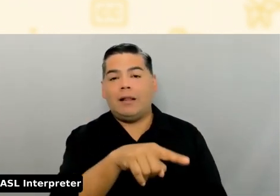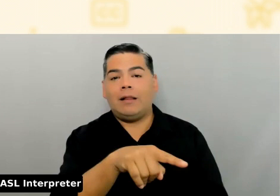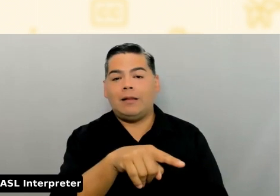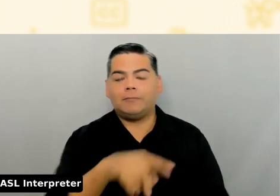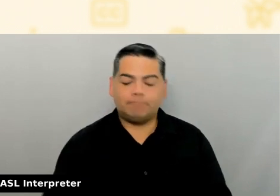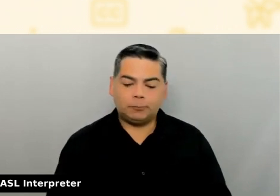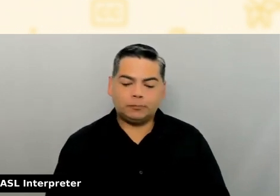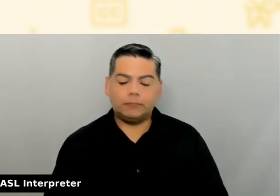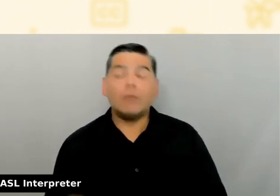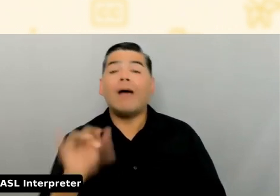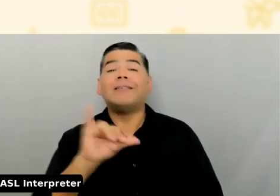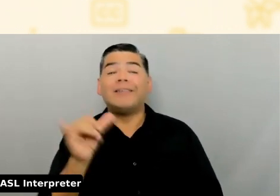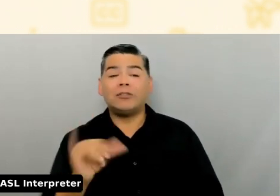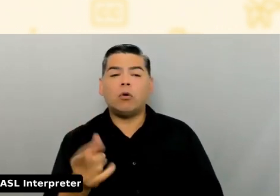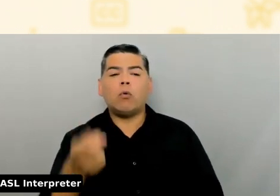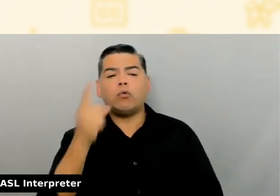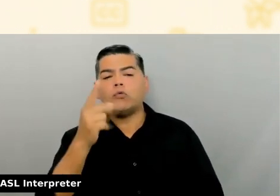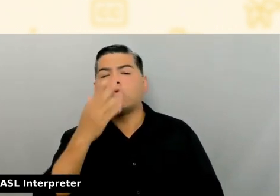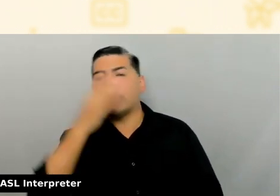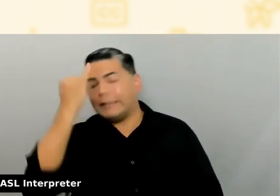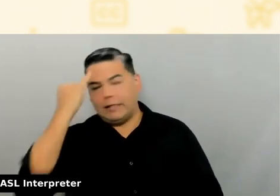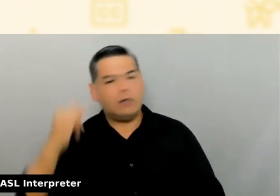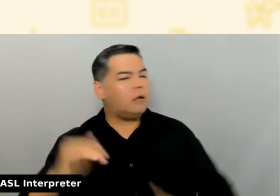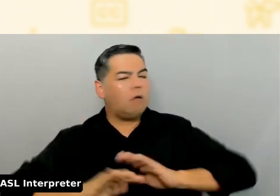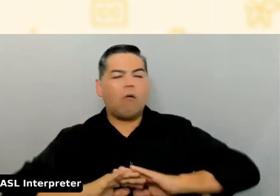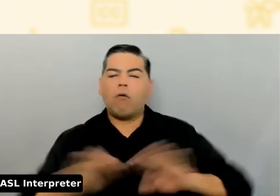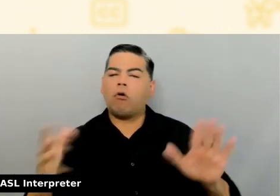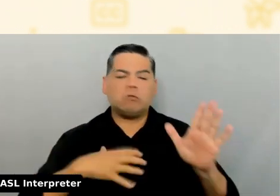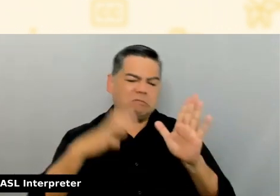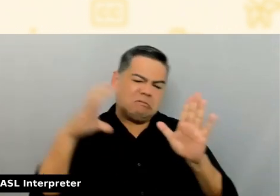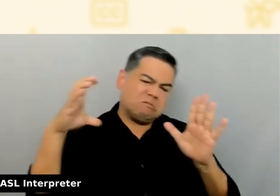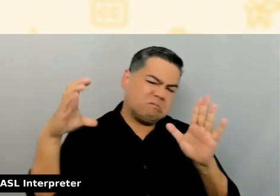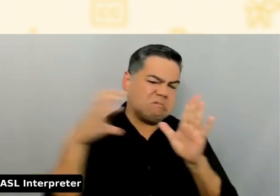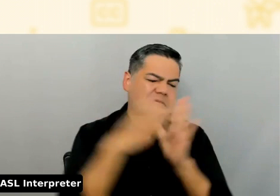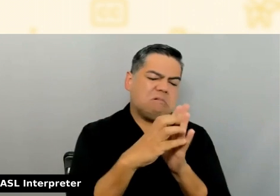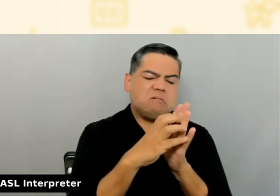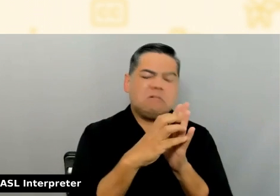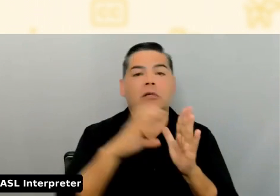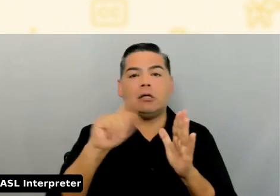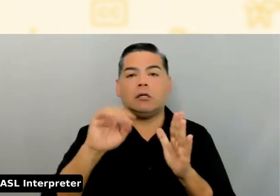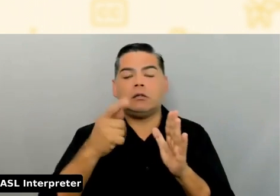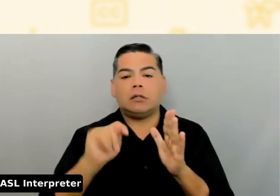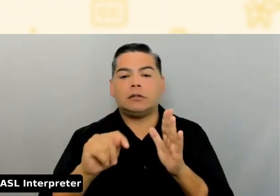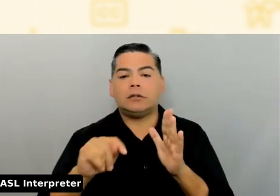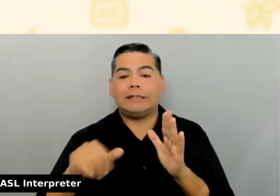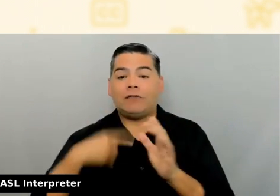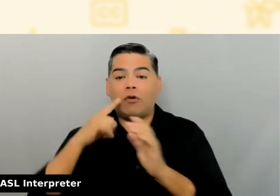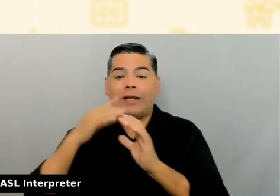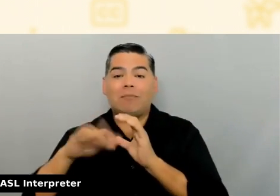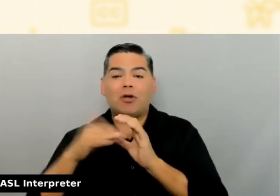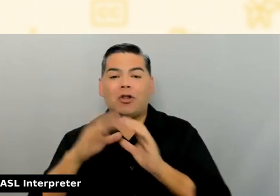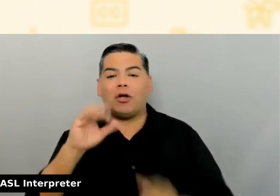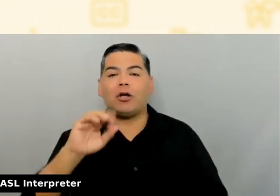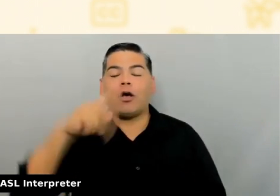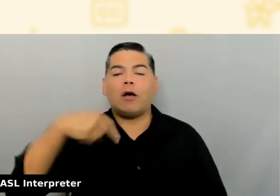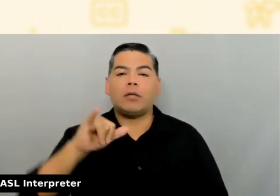text. This is also one of the skills that I've observed with email copywriters. The good ones can